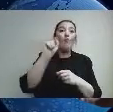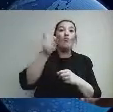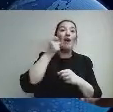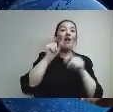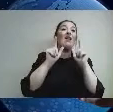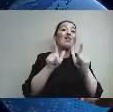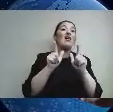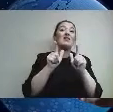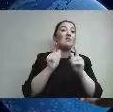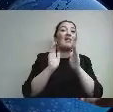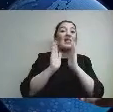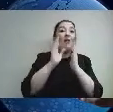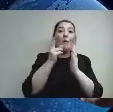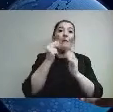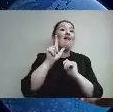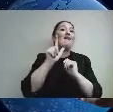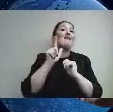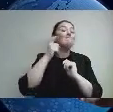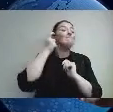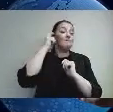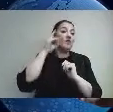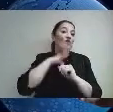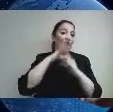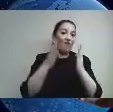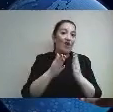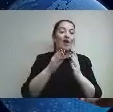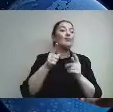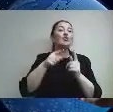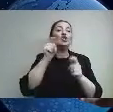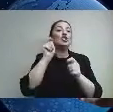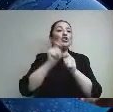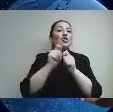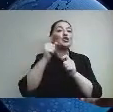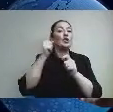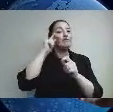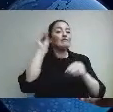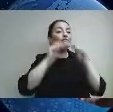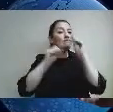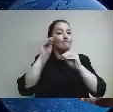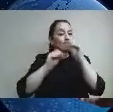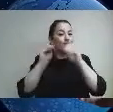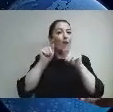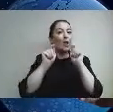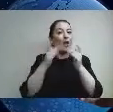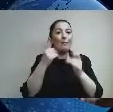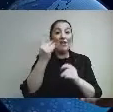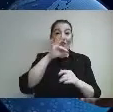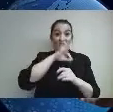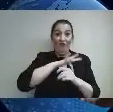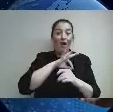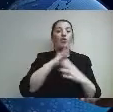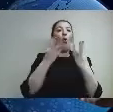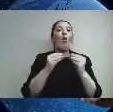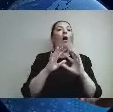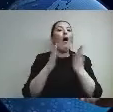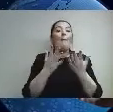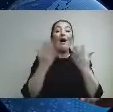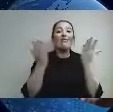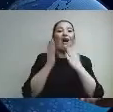model and prototypes means benefit, but we wanted to have a more sustainable